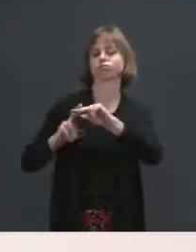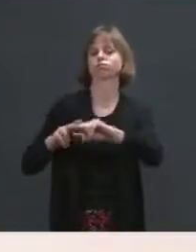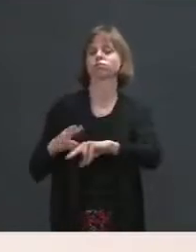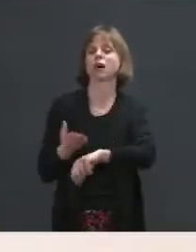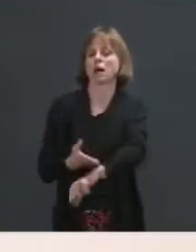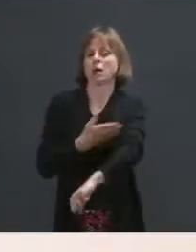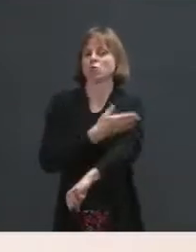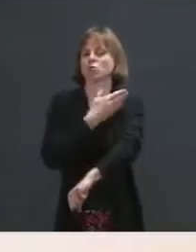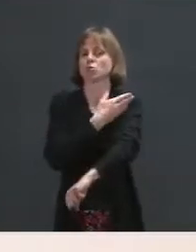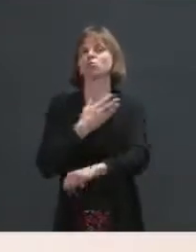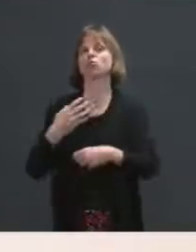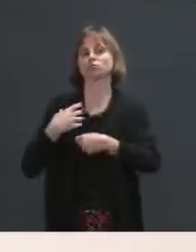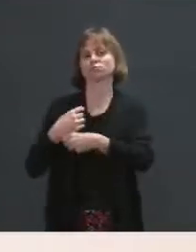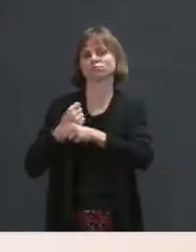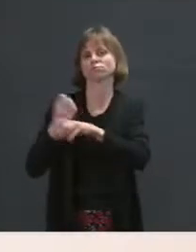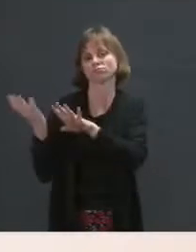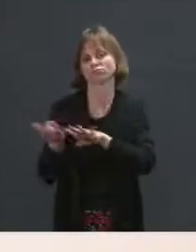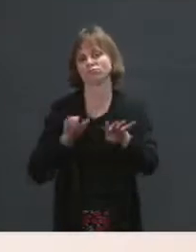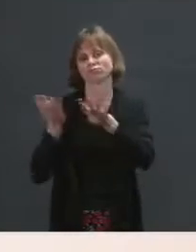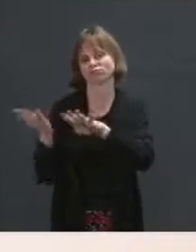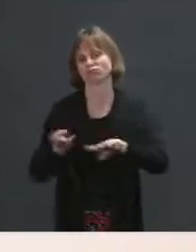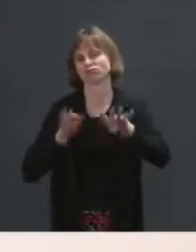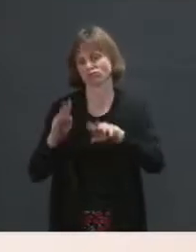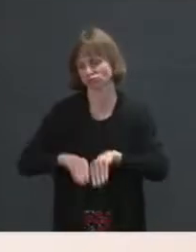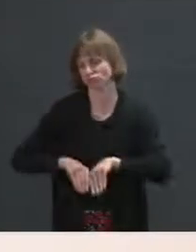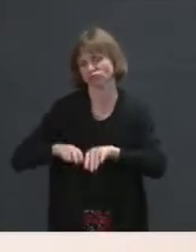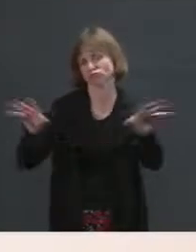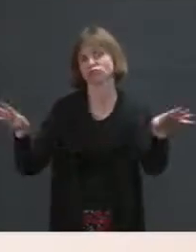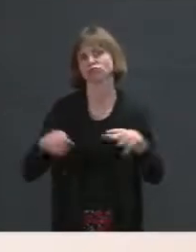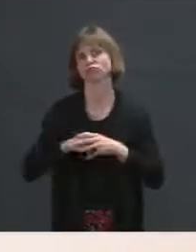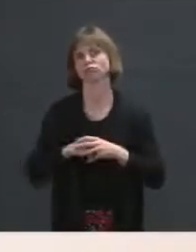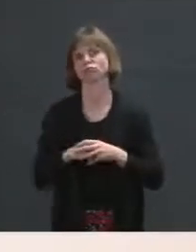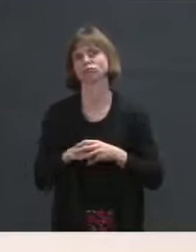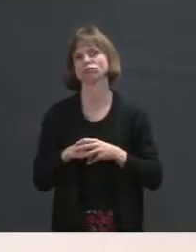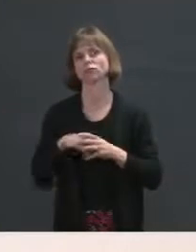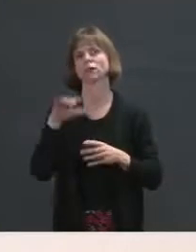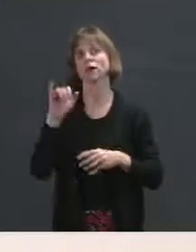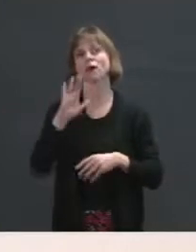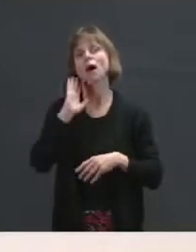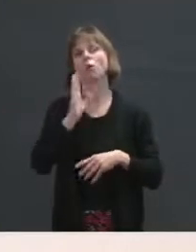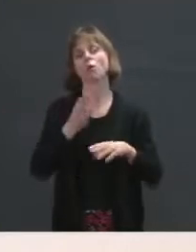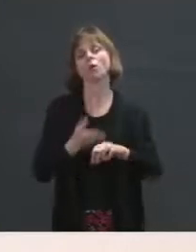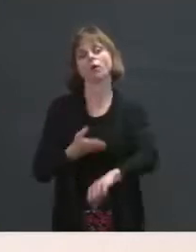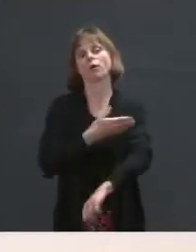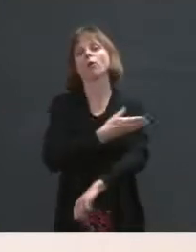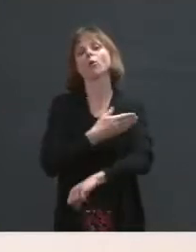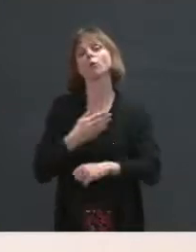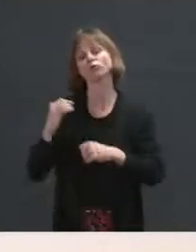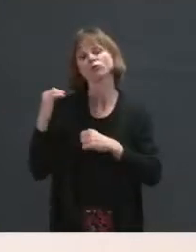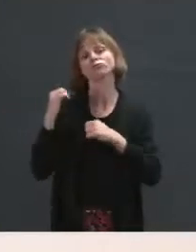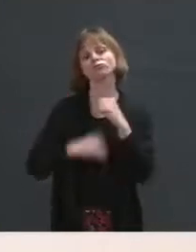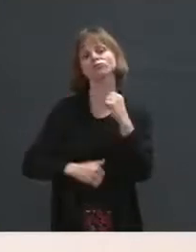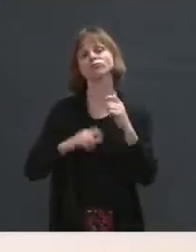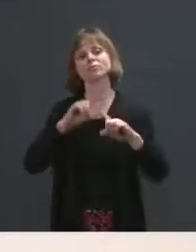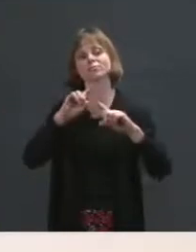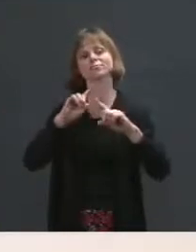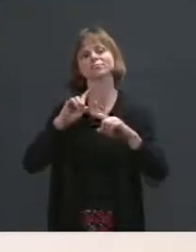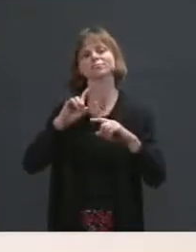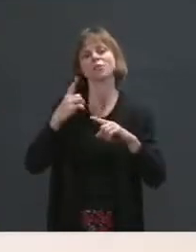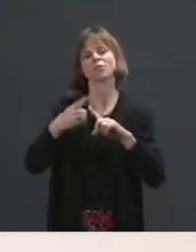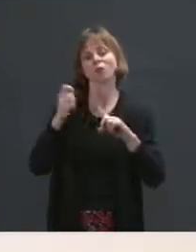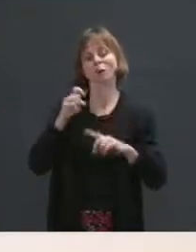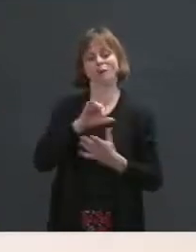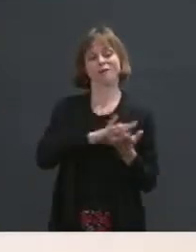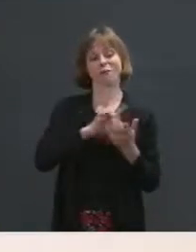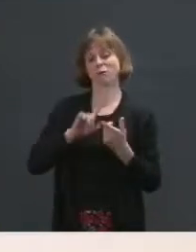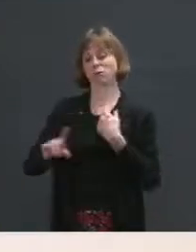first whole-of-government approach to promoting the resilience of America's supply chains from pharmaceuticals to foods. We are going to